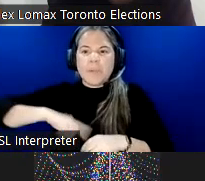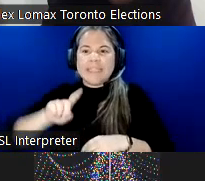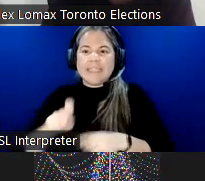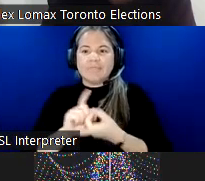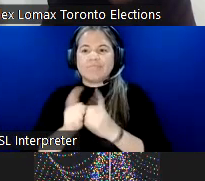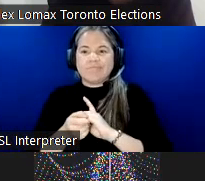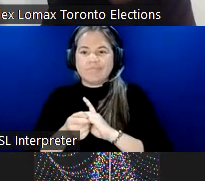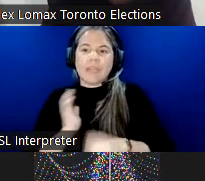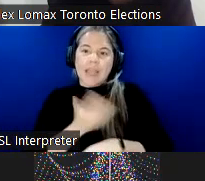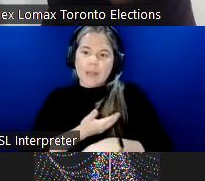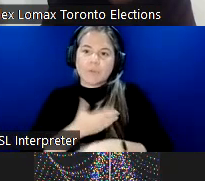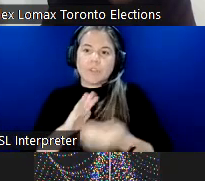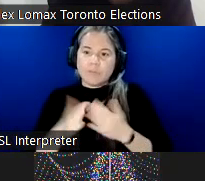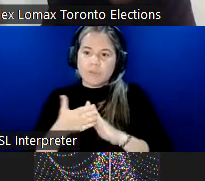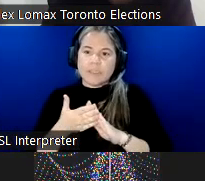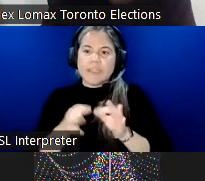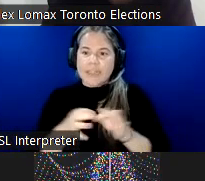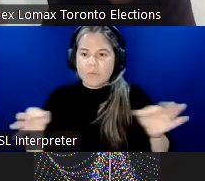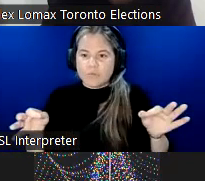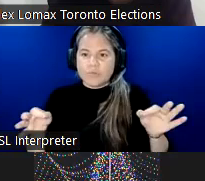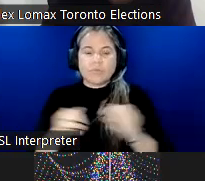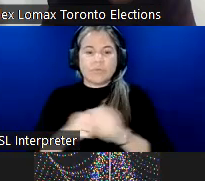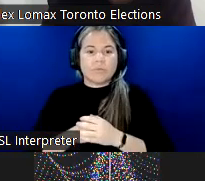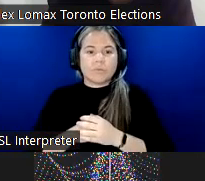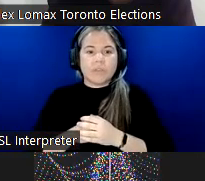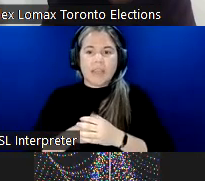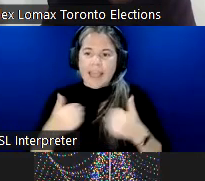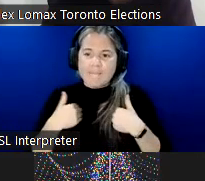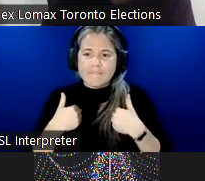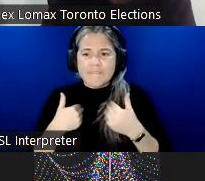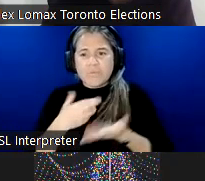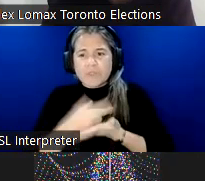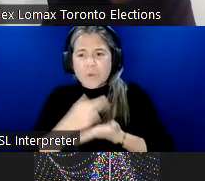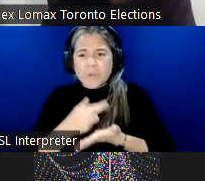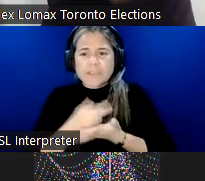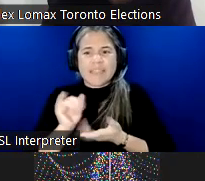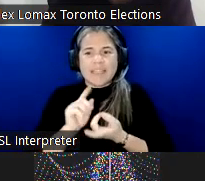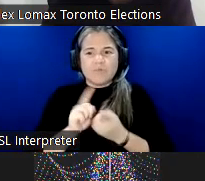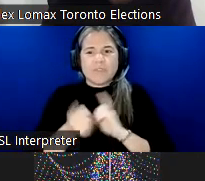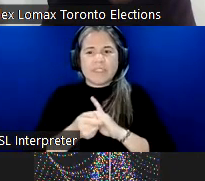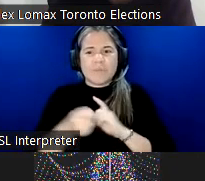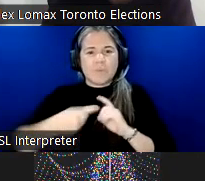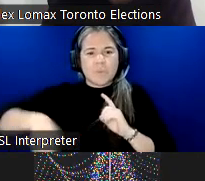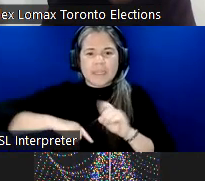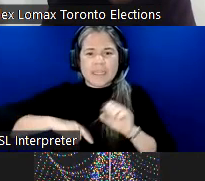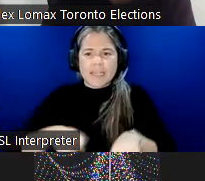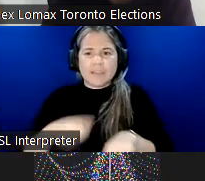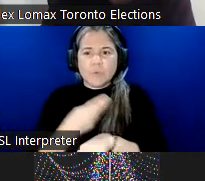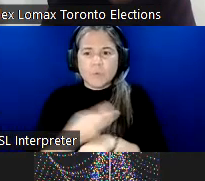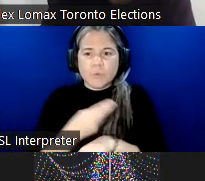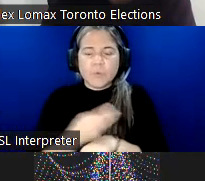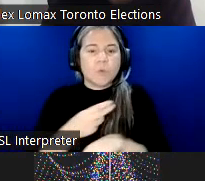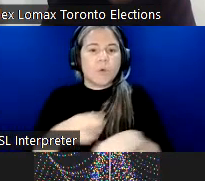our, community language, right? If there are some resource, translation we can use, or we need to translate it